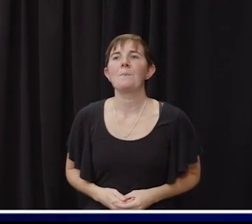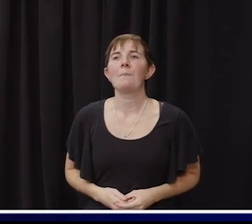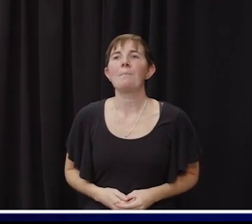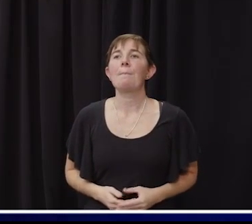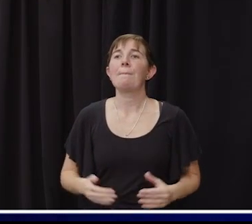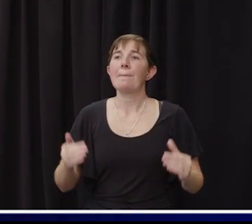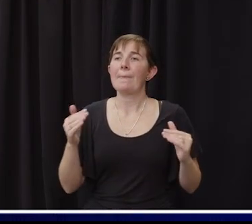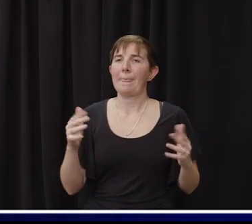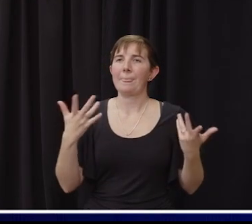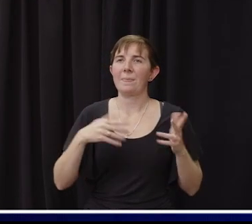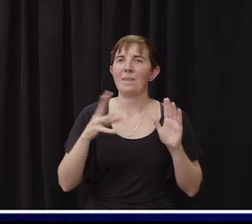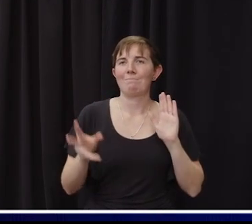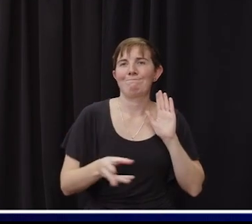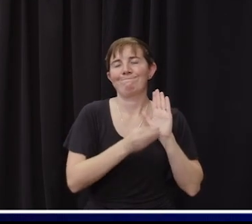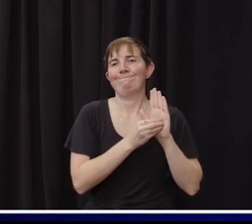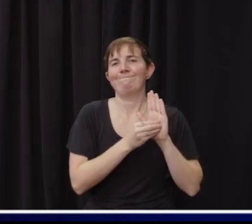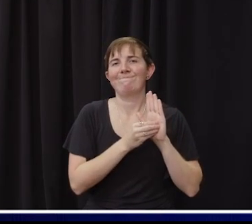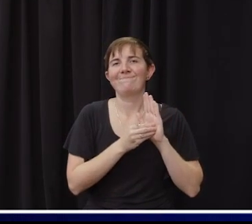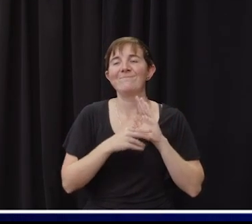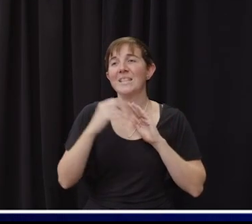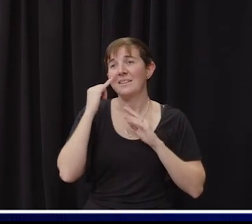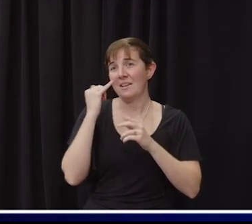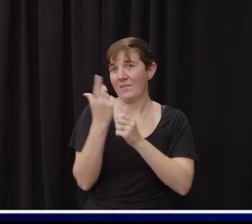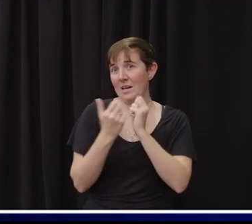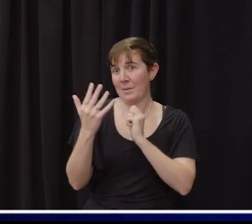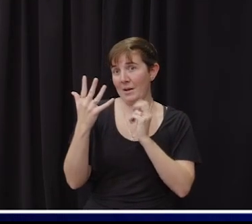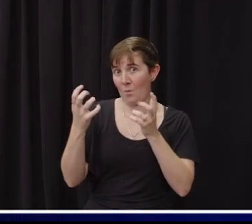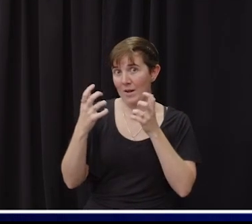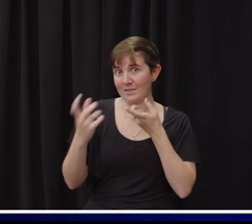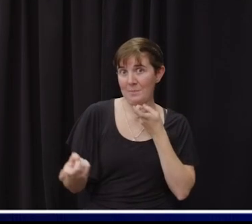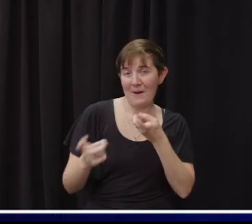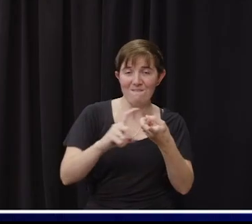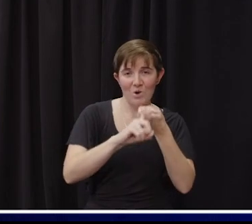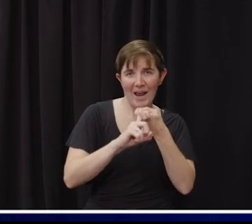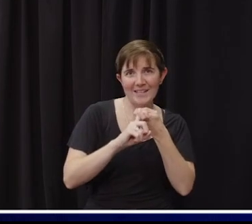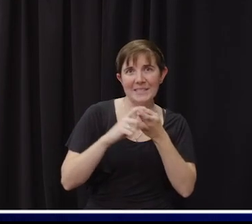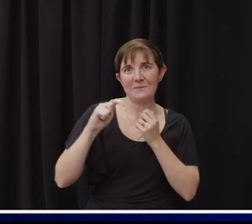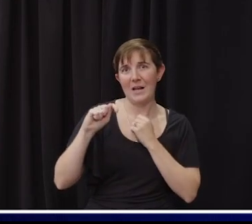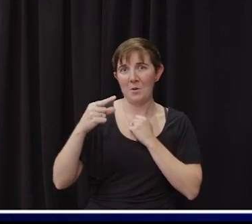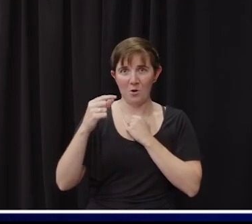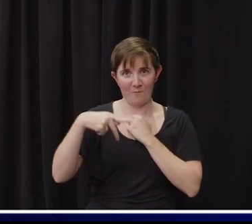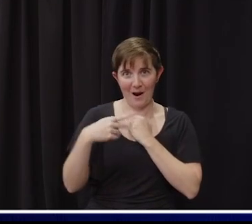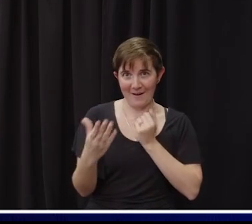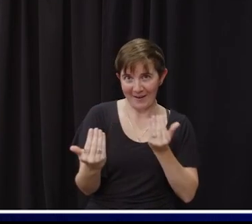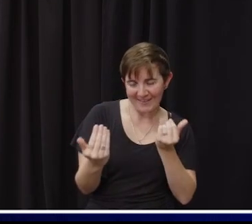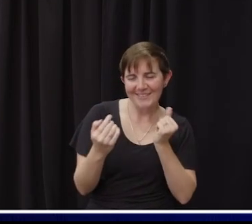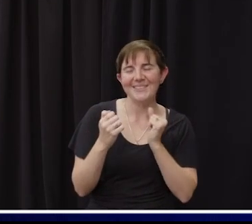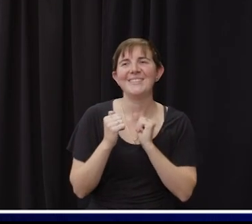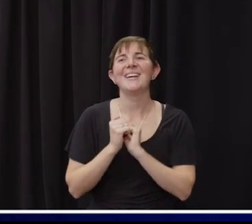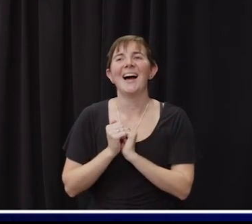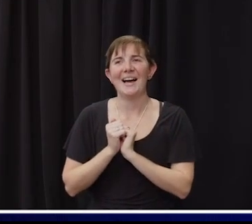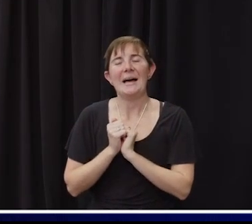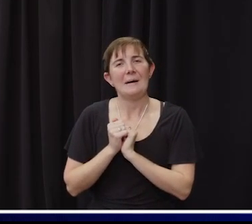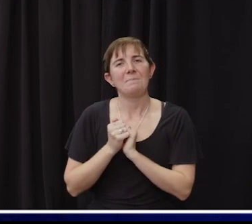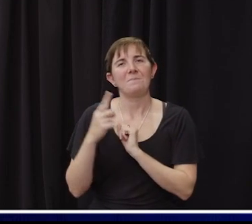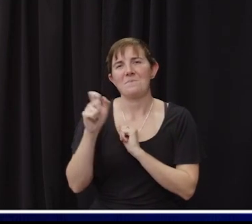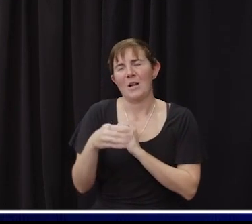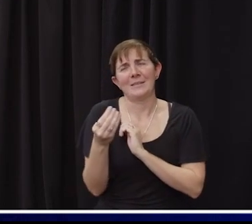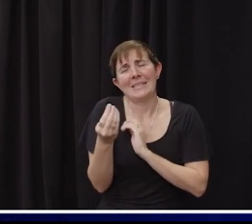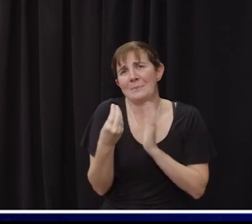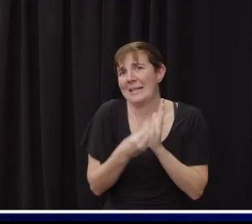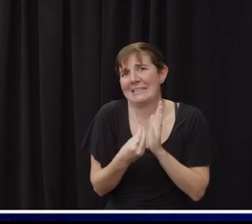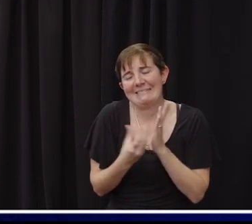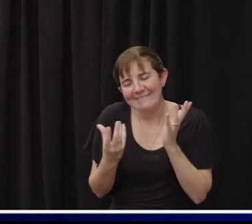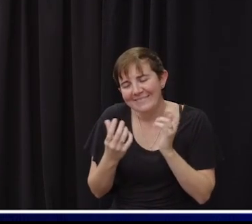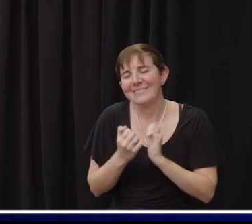So I did throw on here, if anybody wants to be a friend of Tower Grove Park, it all takes money,